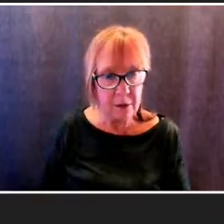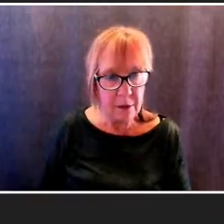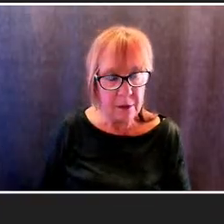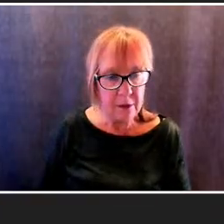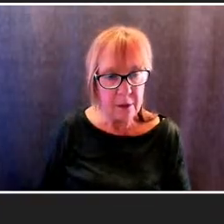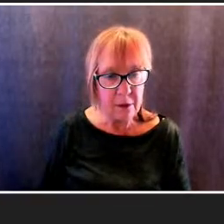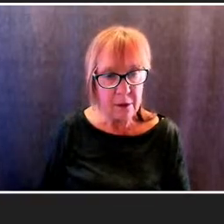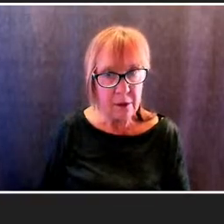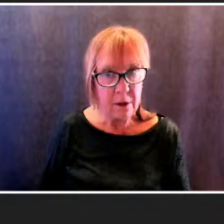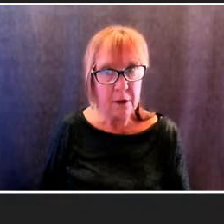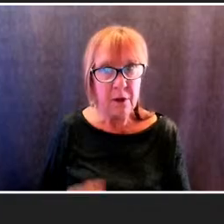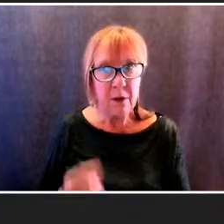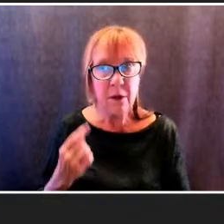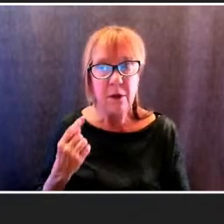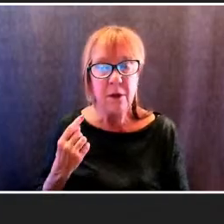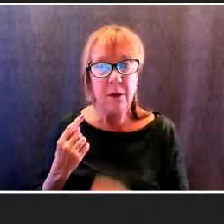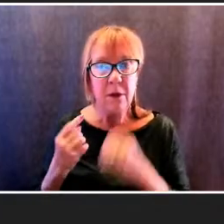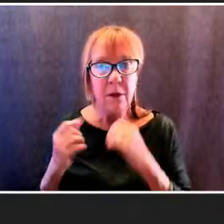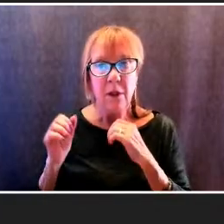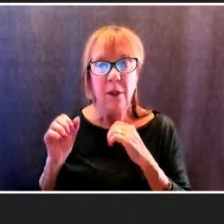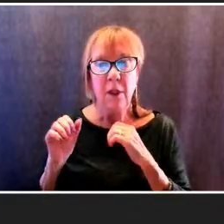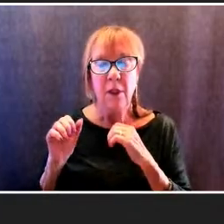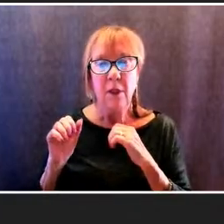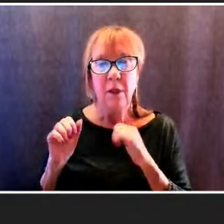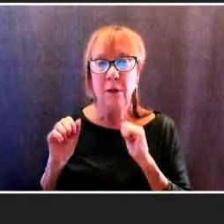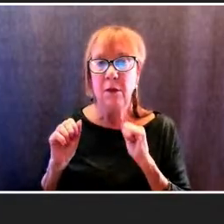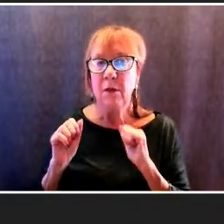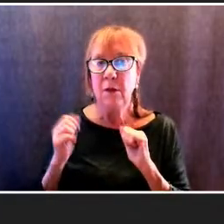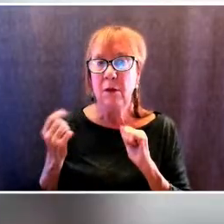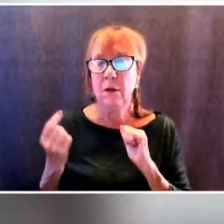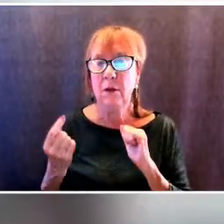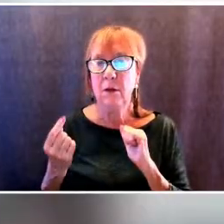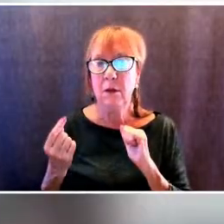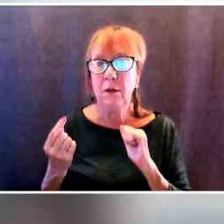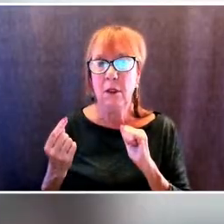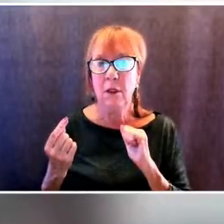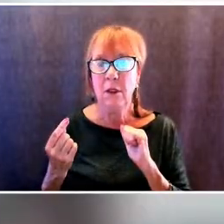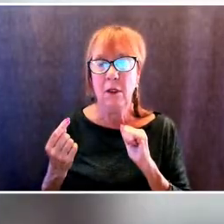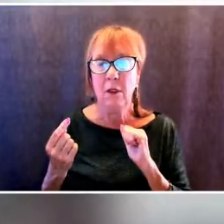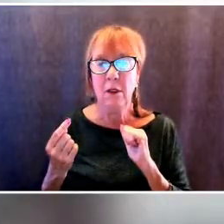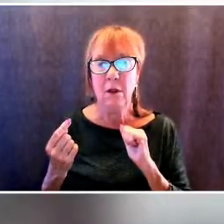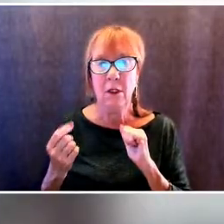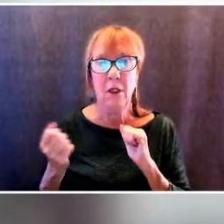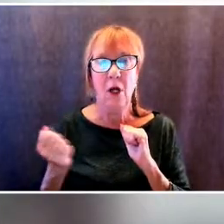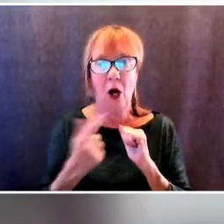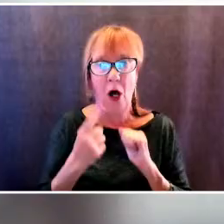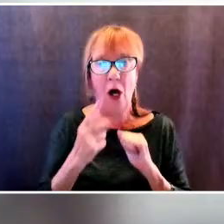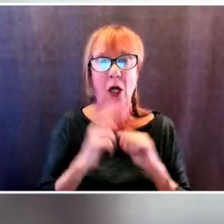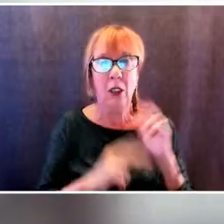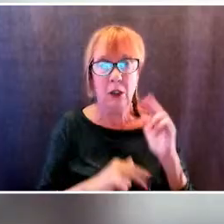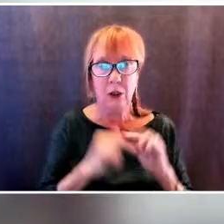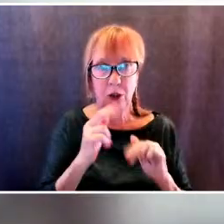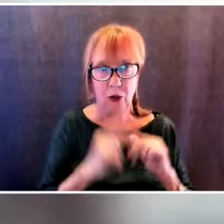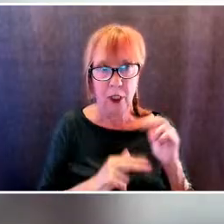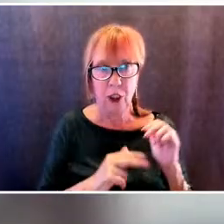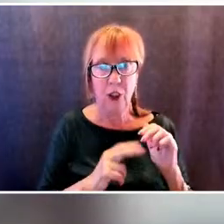in Altadena? Can you clarify who it applies to? So yes, all structures, all standing structures in Altadena.